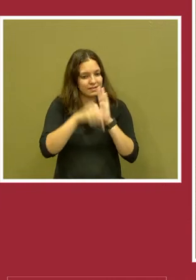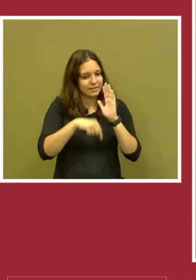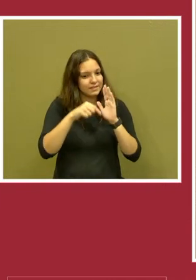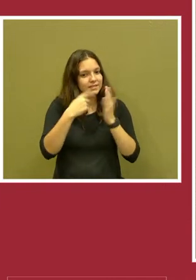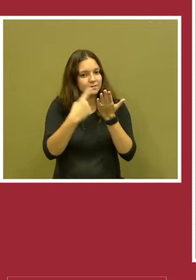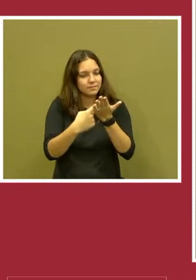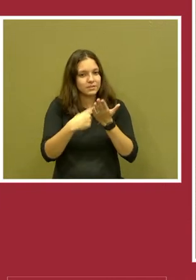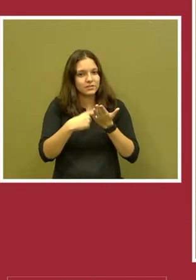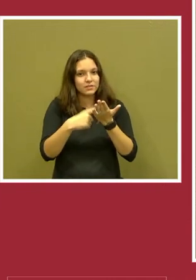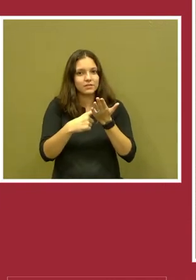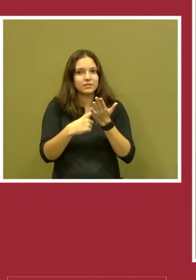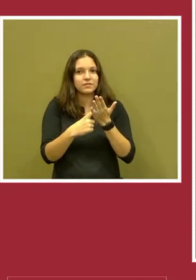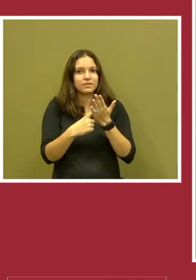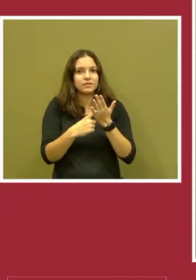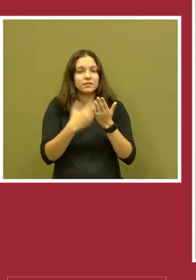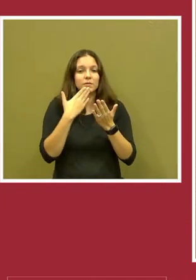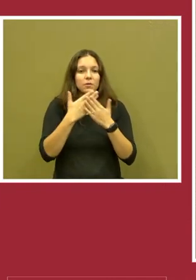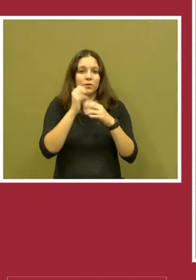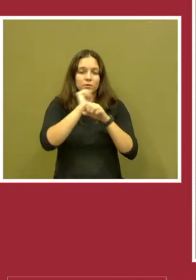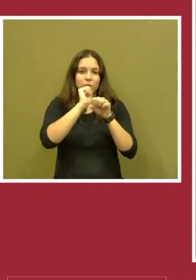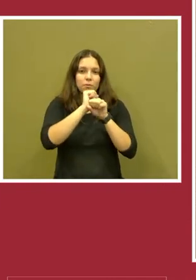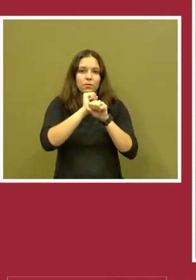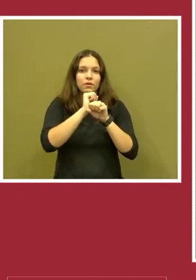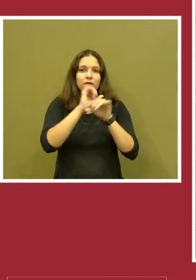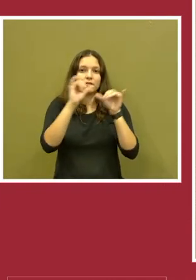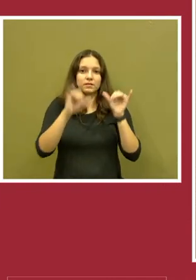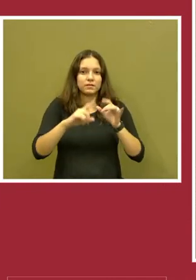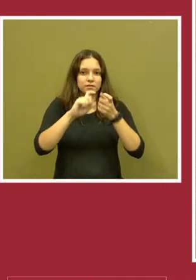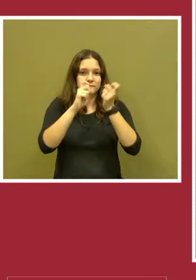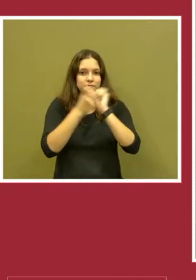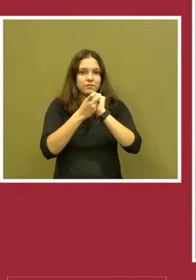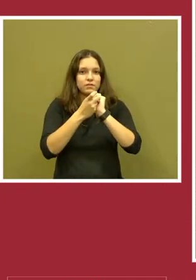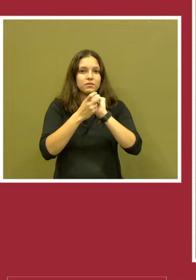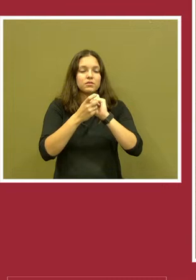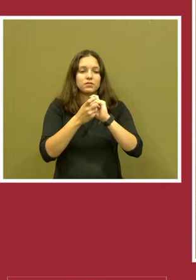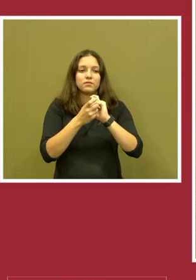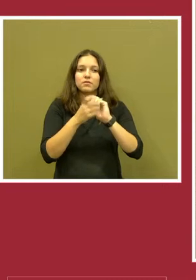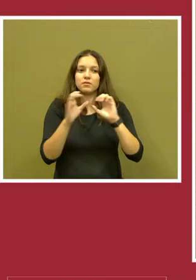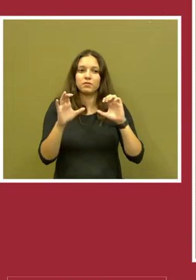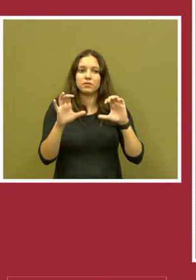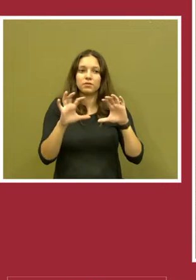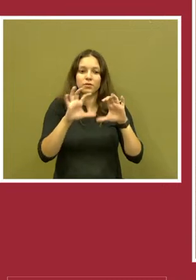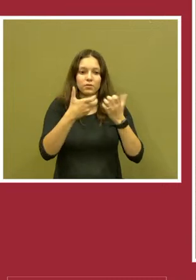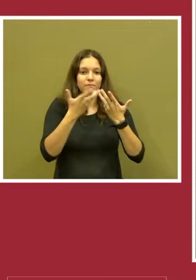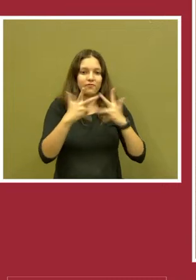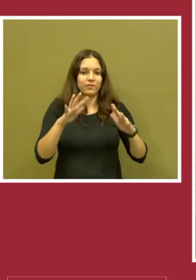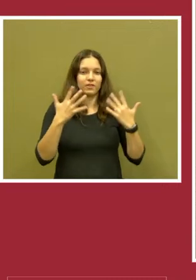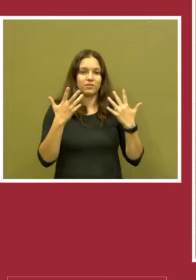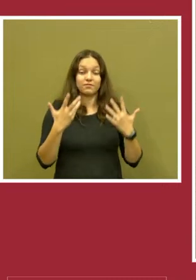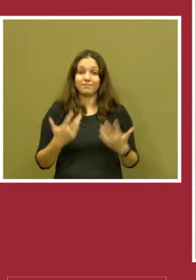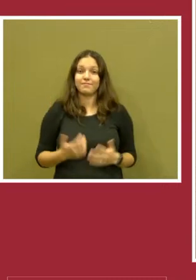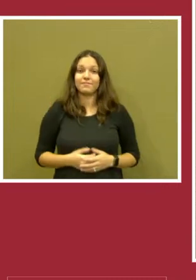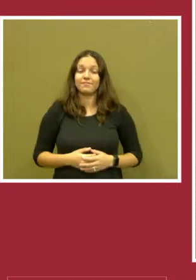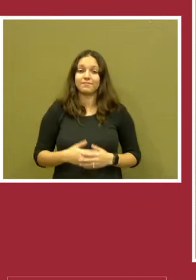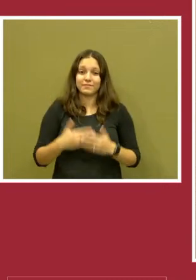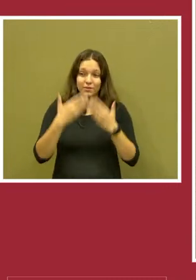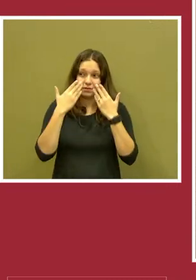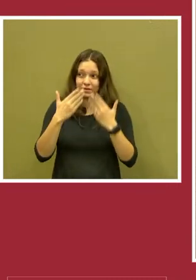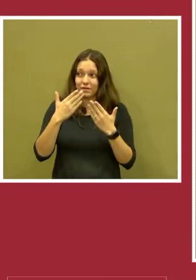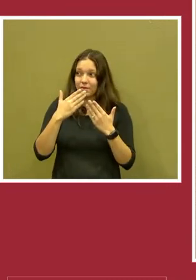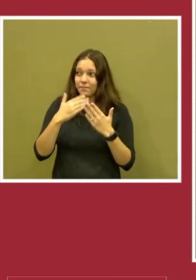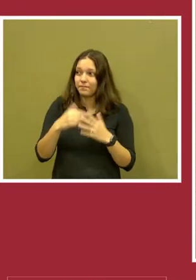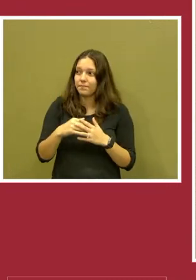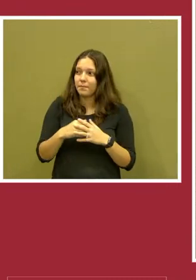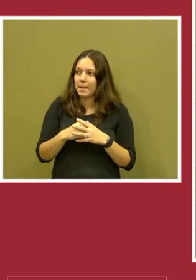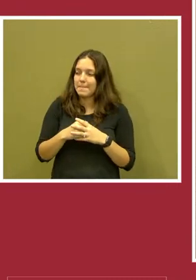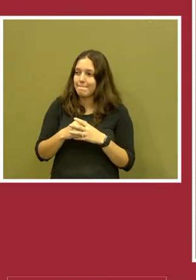discussion and neat work that has systems change that's coming out of the group already. So, yeah. Thank you.